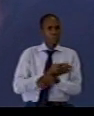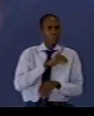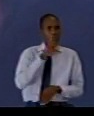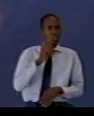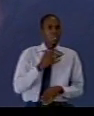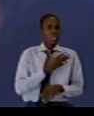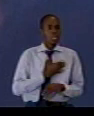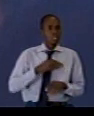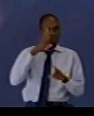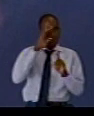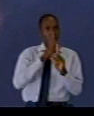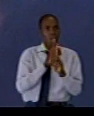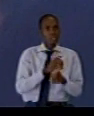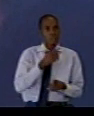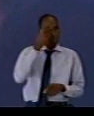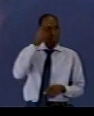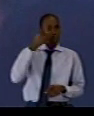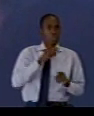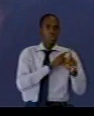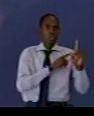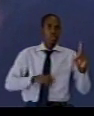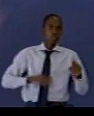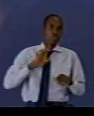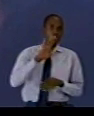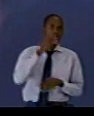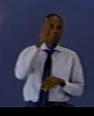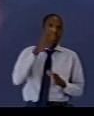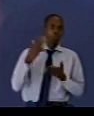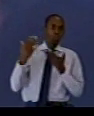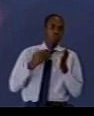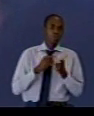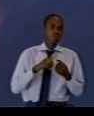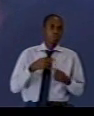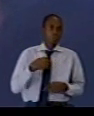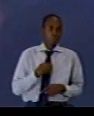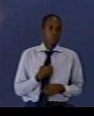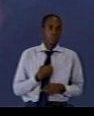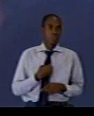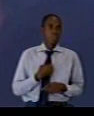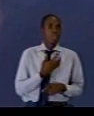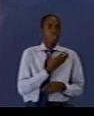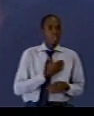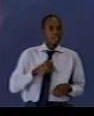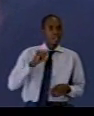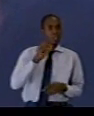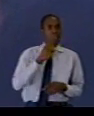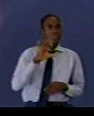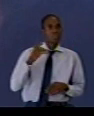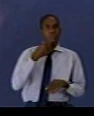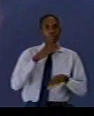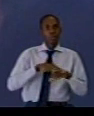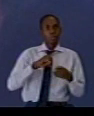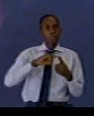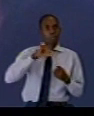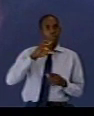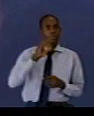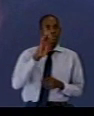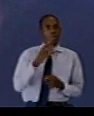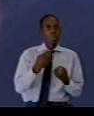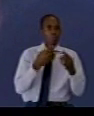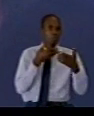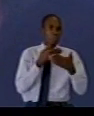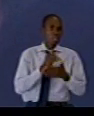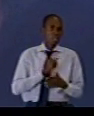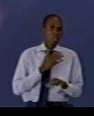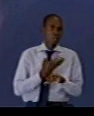said, Because the Lord thy God brought it to me. And Isaac said unto Jacob, Come near, I pray